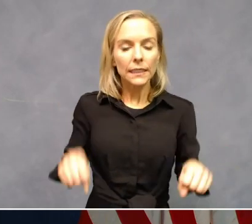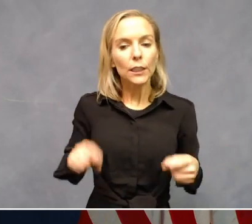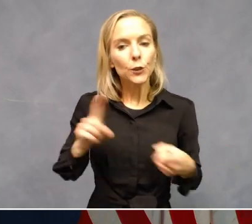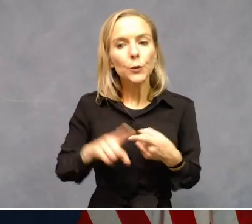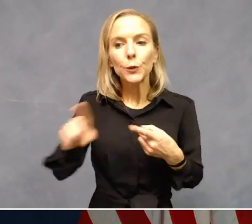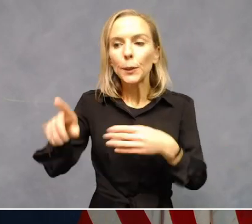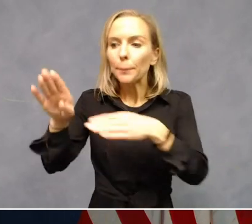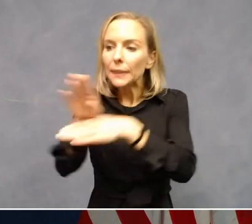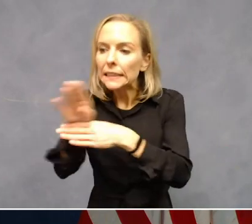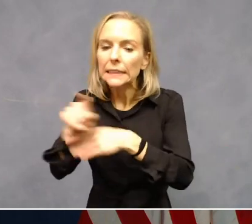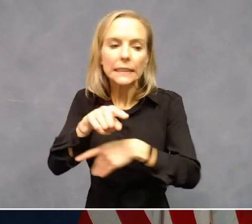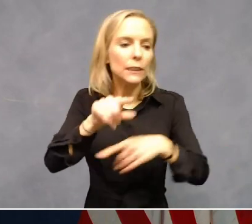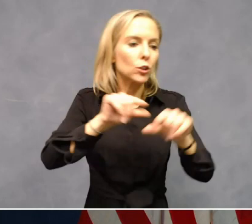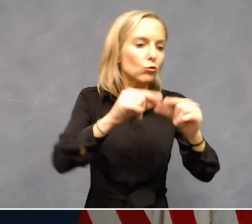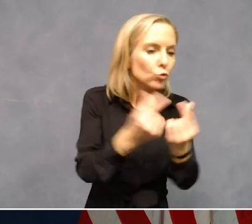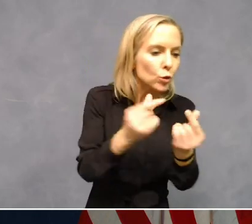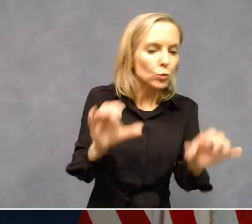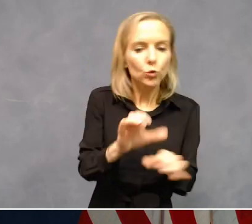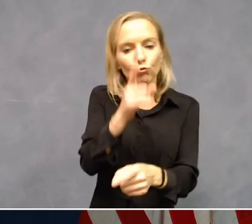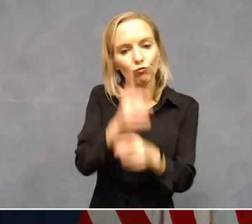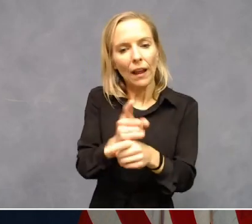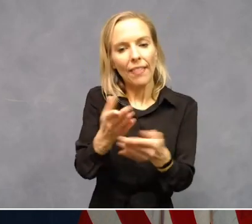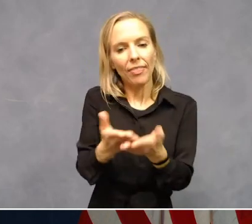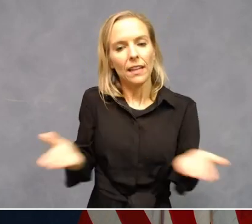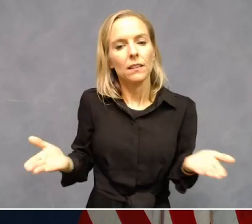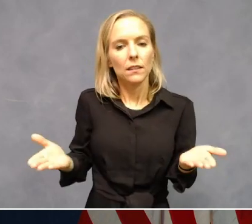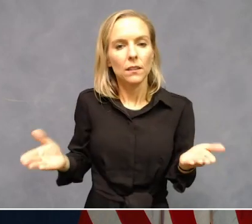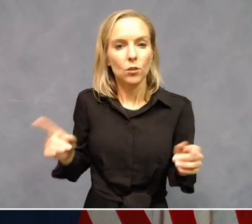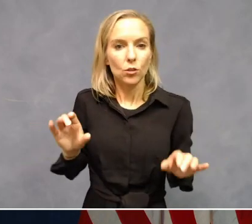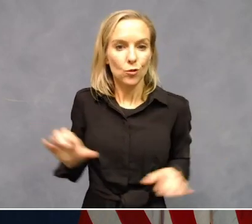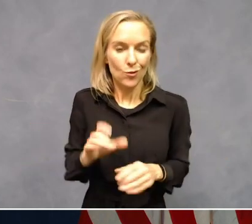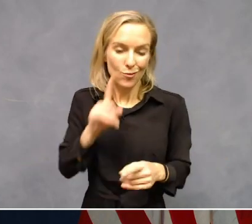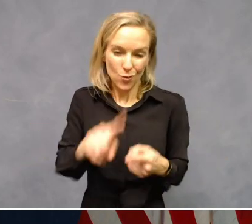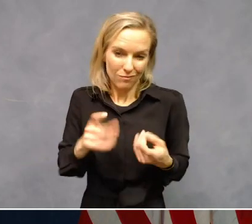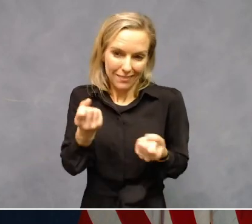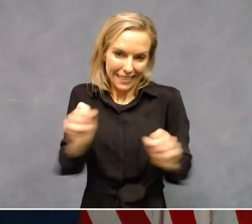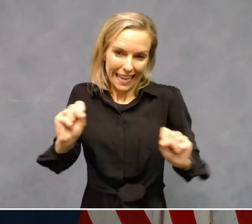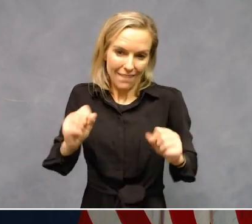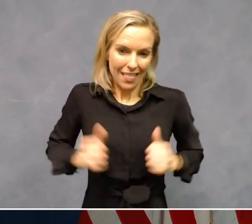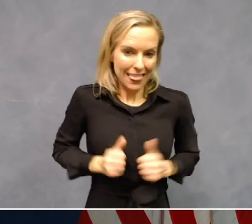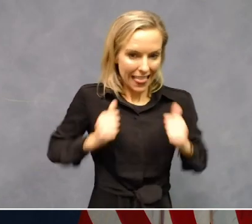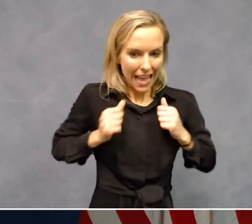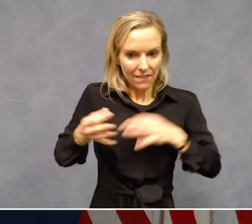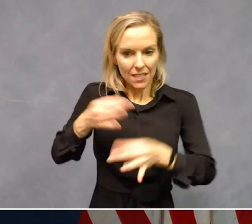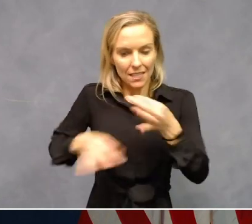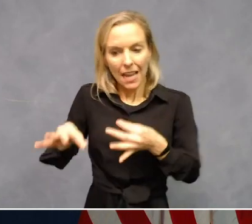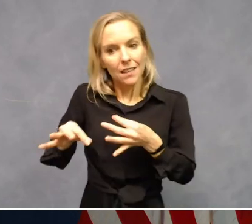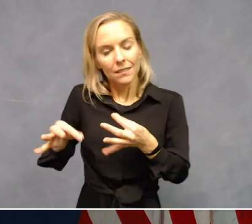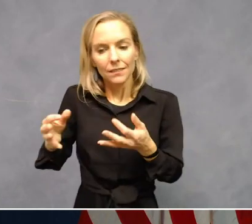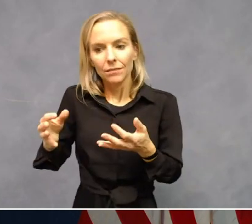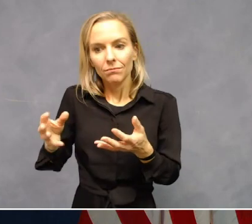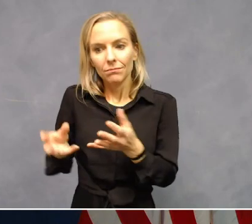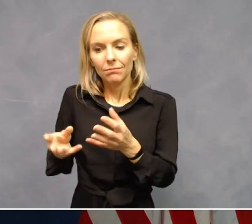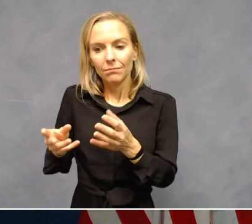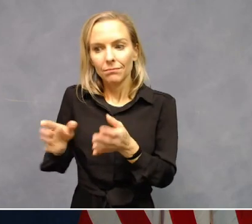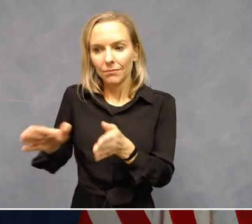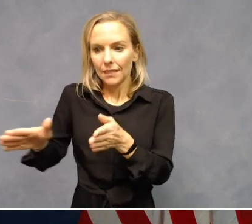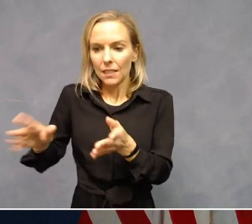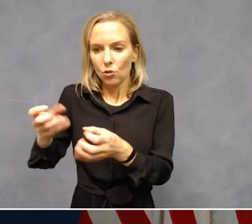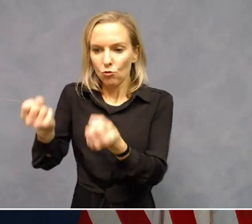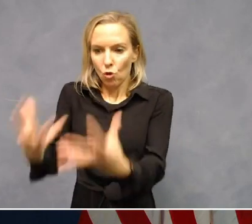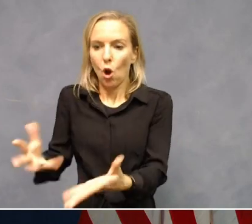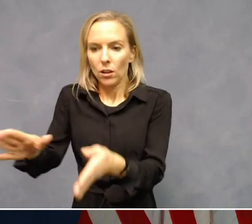groups to do the right thing, to do the thing that saves lives instead of takes them, I hope we can appeal to the individuals